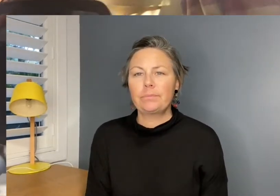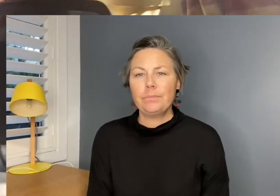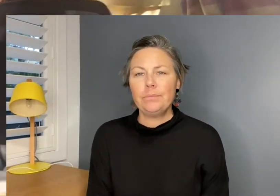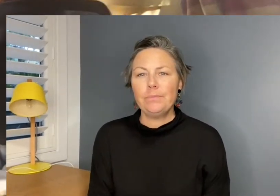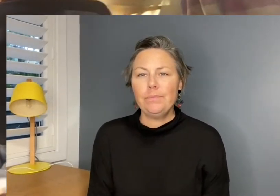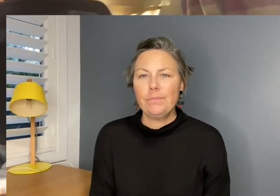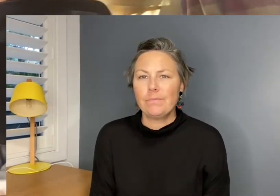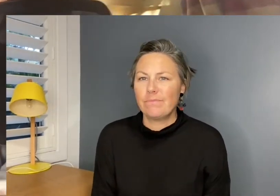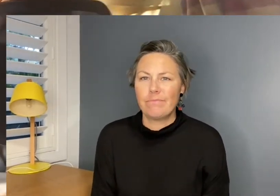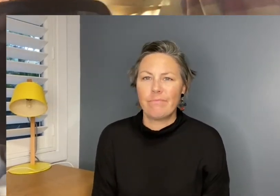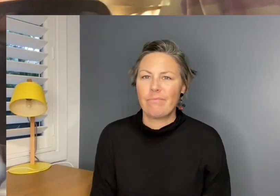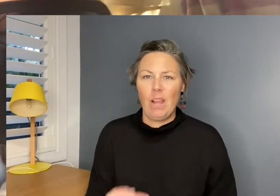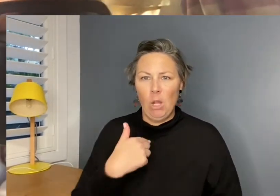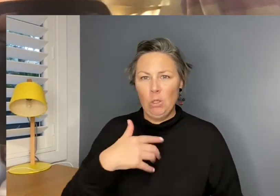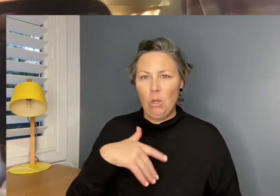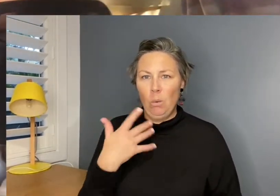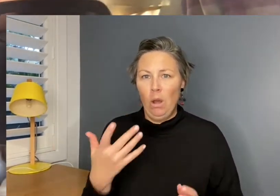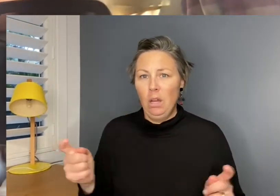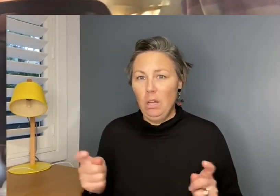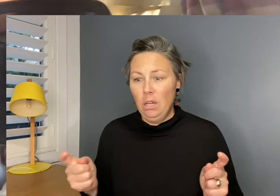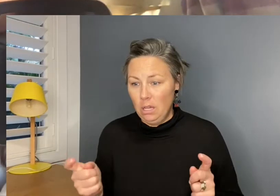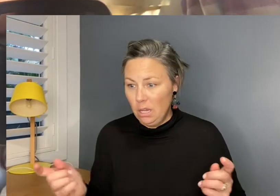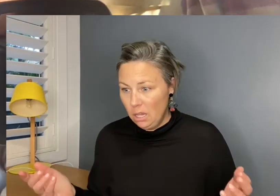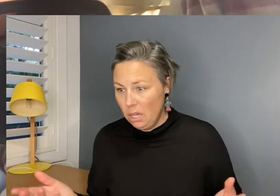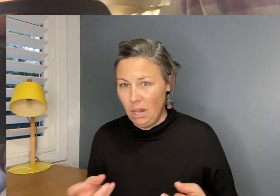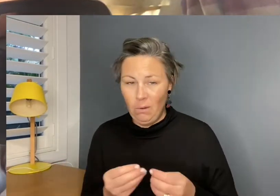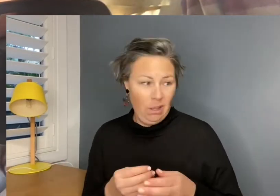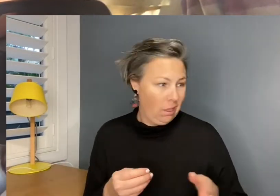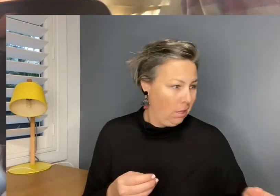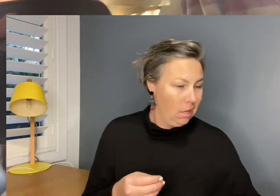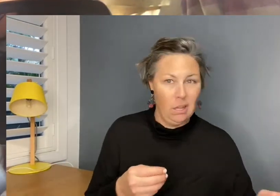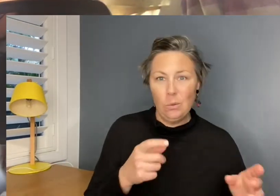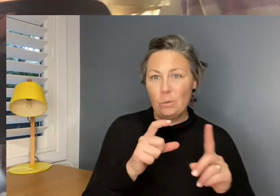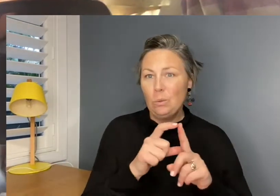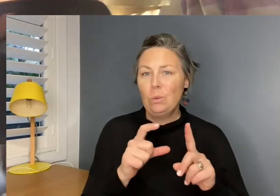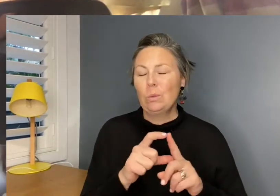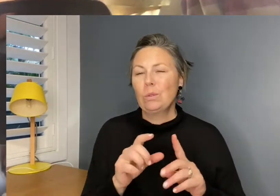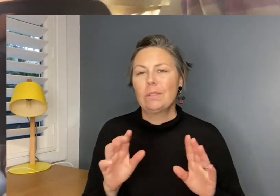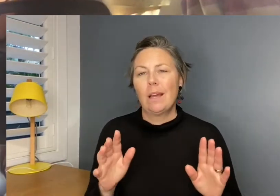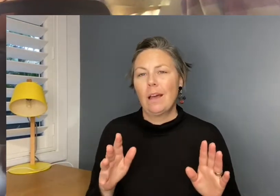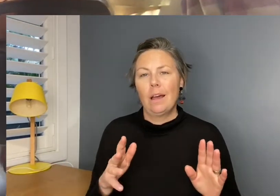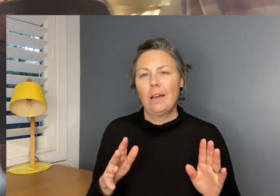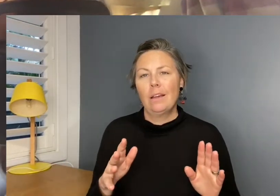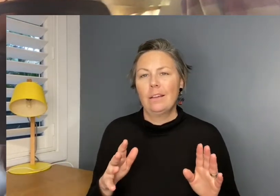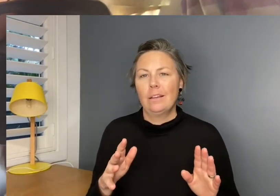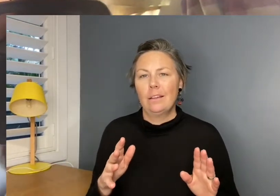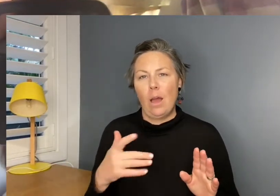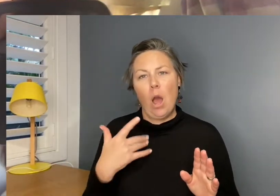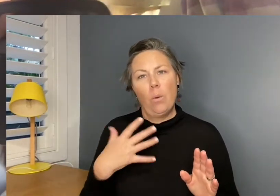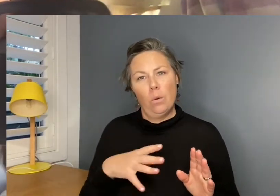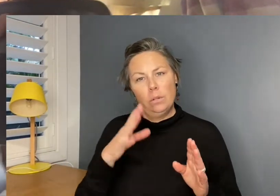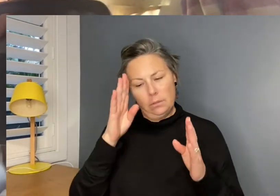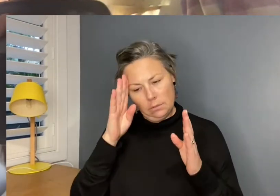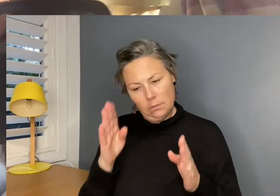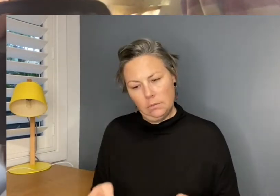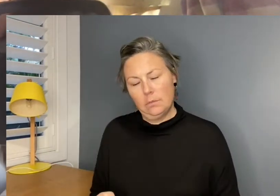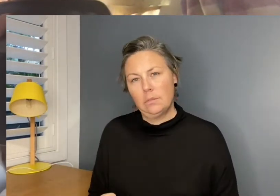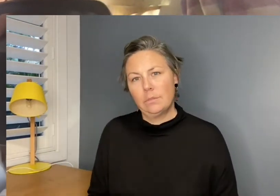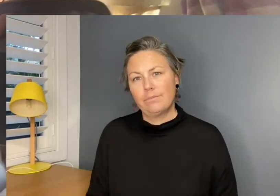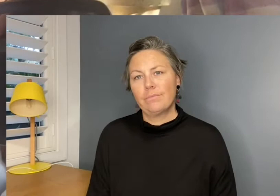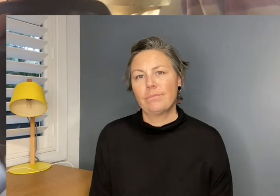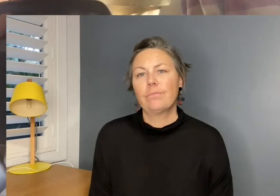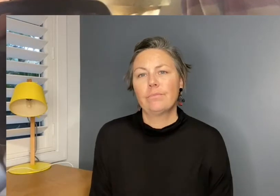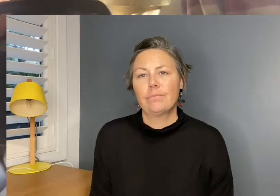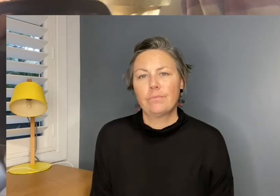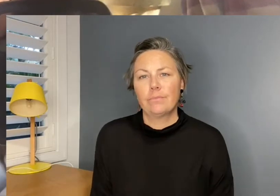confident and happy with the fact that Honey was totally taken care of, because you can't sort of be distracted by anything else when you're in labour. You just really need to, or you don't